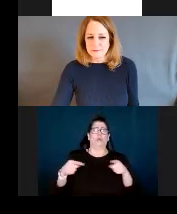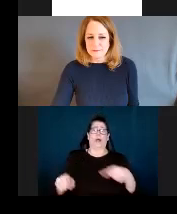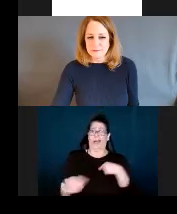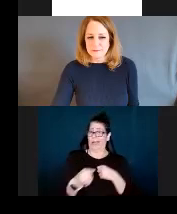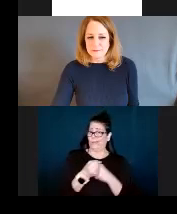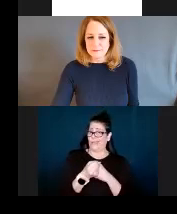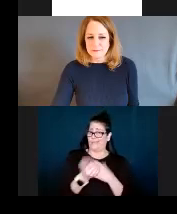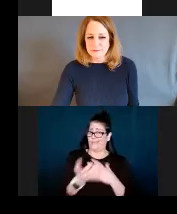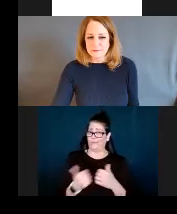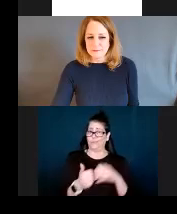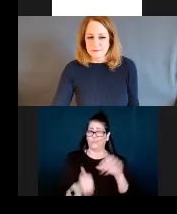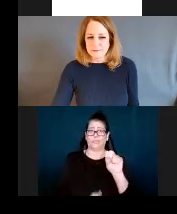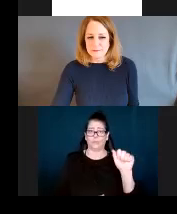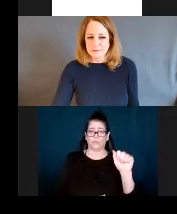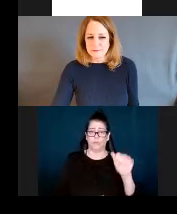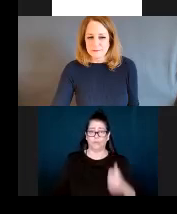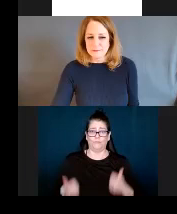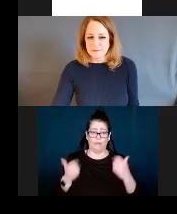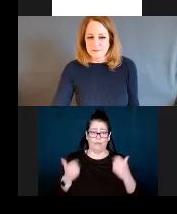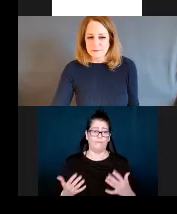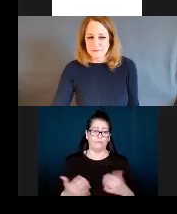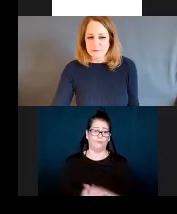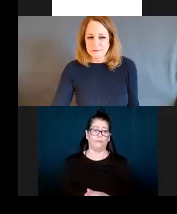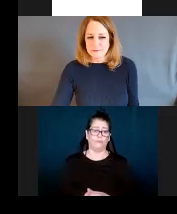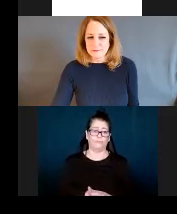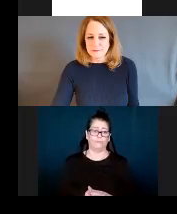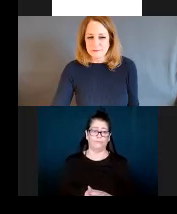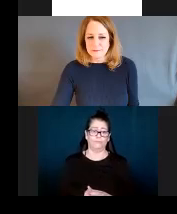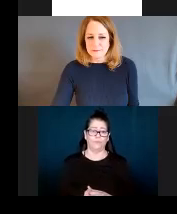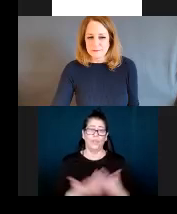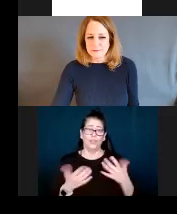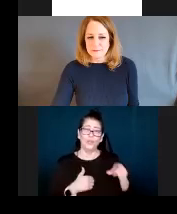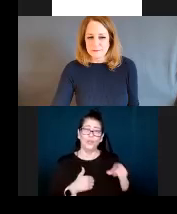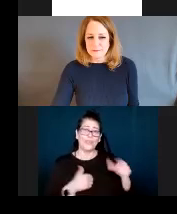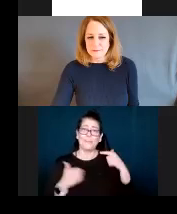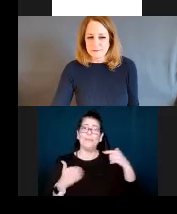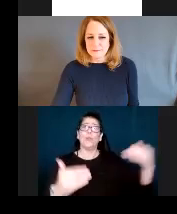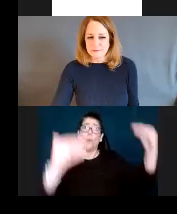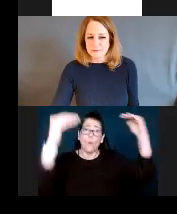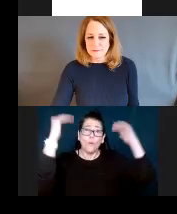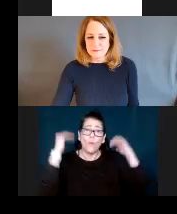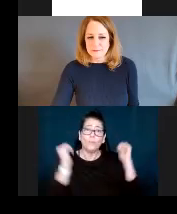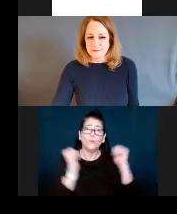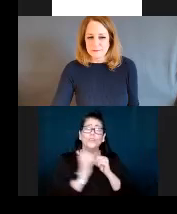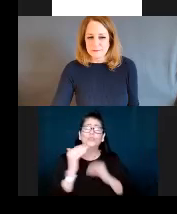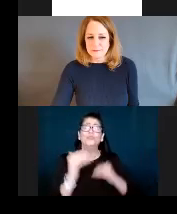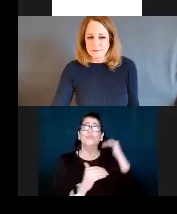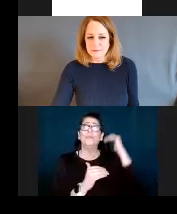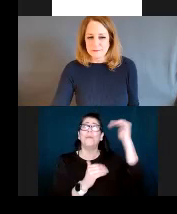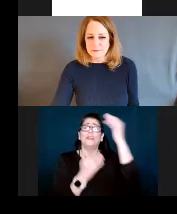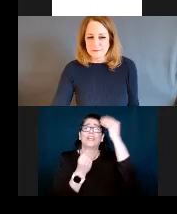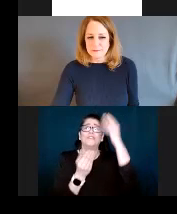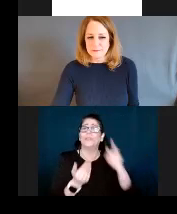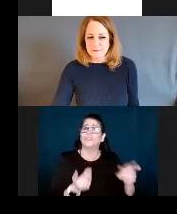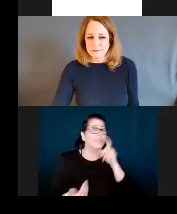sexual assault survivors. You don't want to overwhelm the survivor with unnecessary information. So you have a